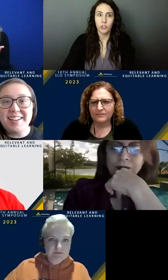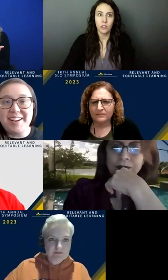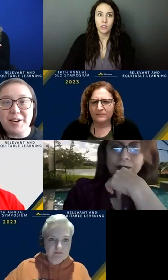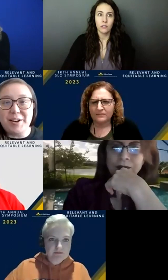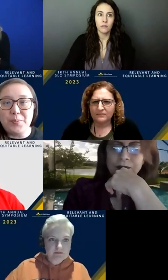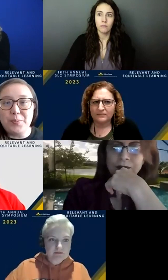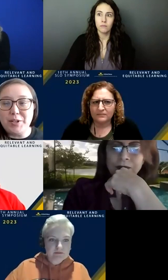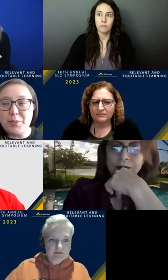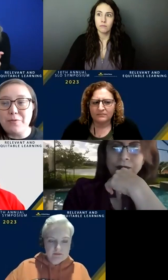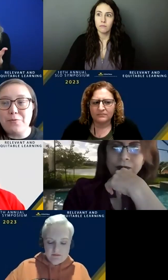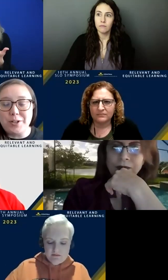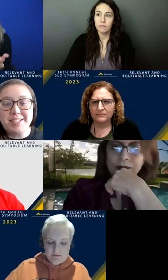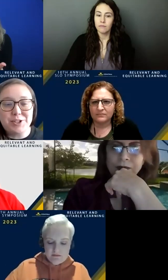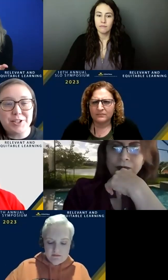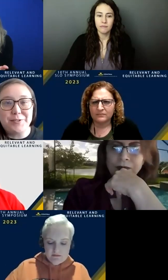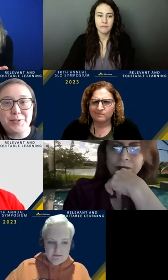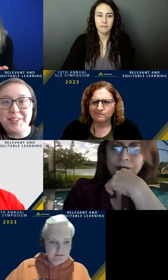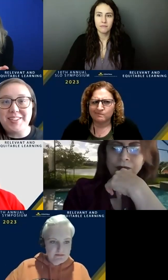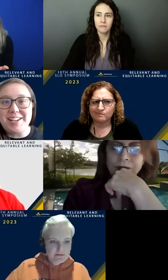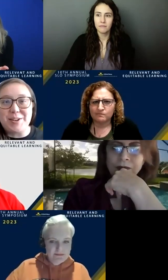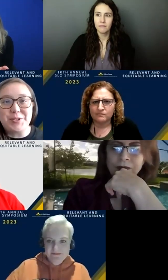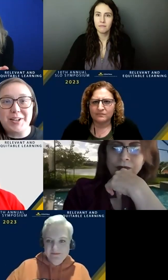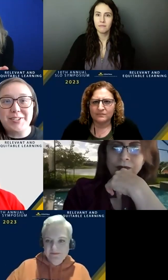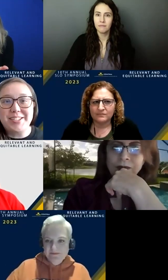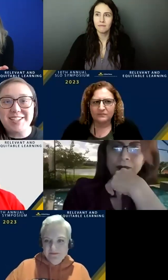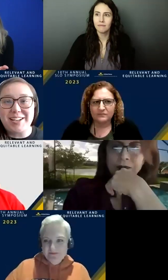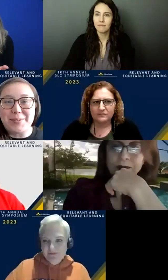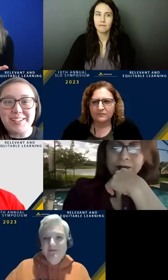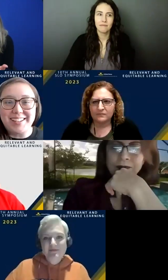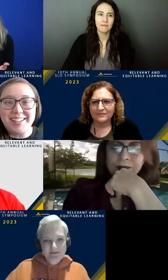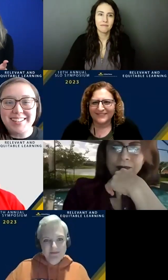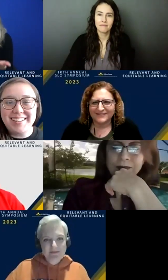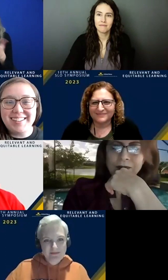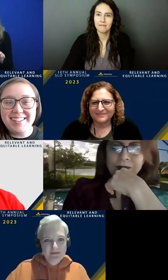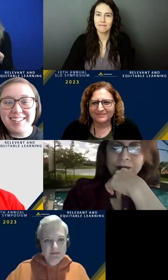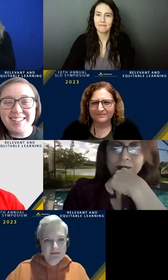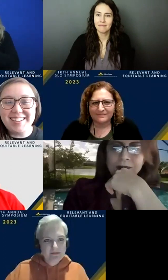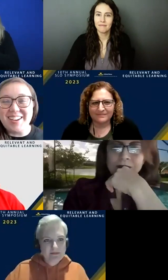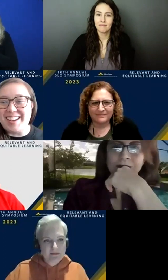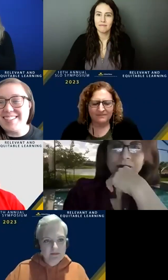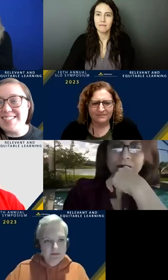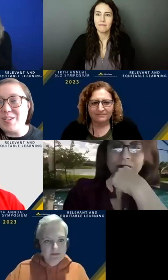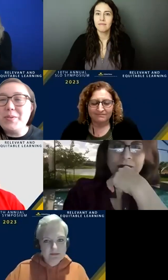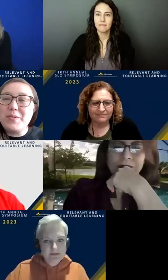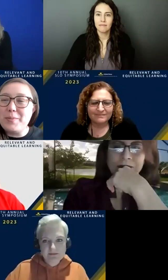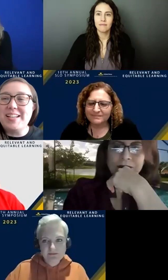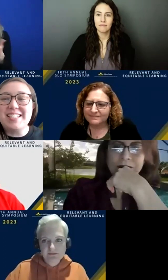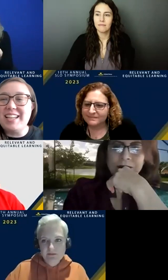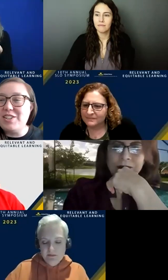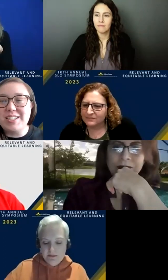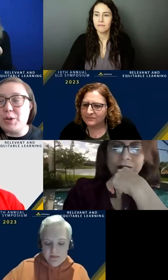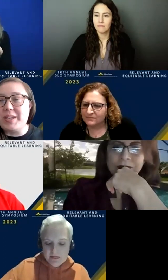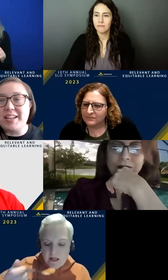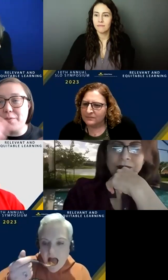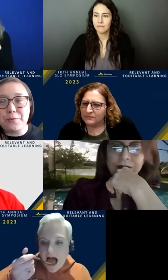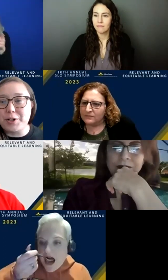means. I don't want to force a shift when there's natural conversation happening. Okay, so let me ask it